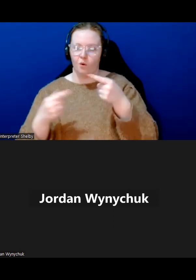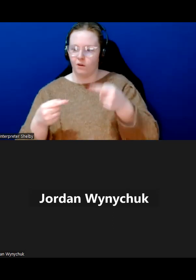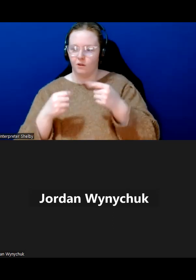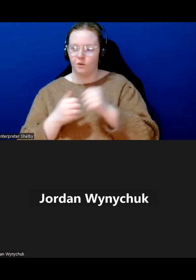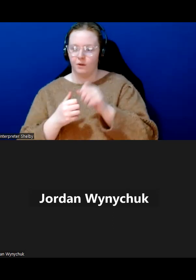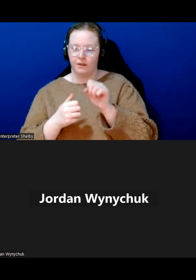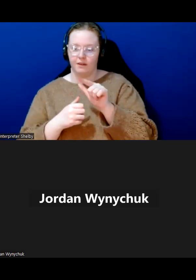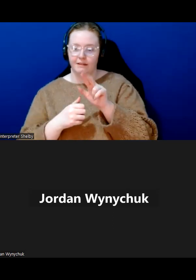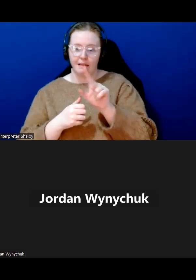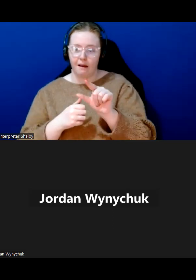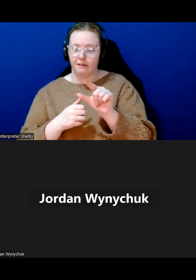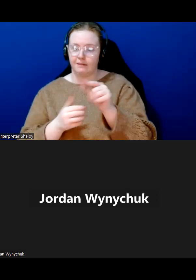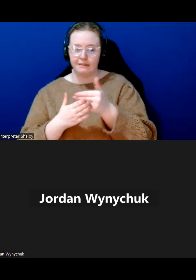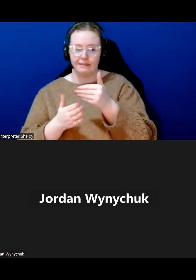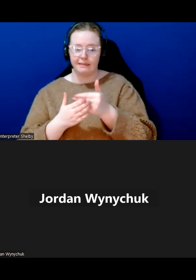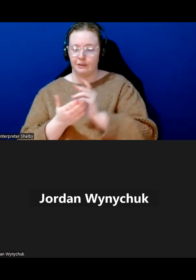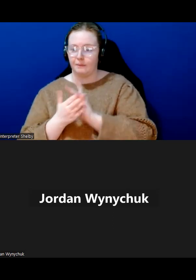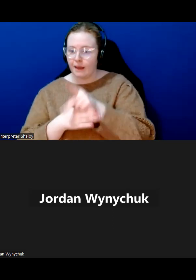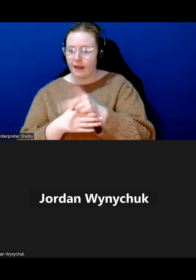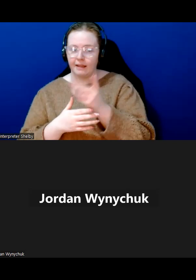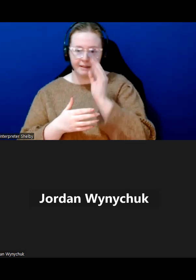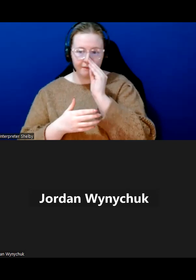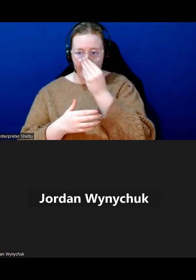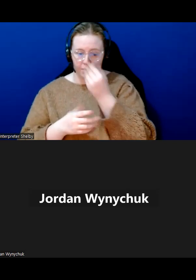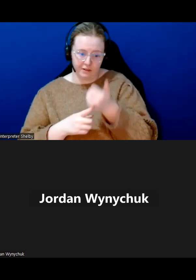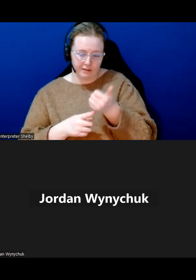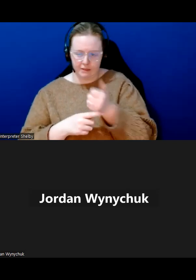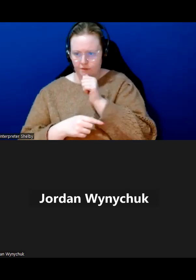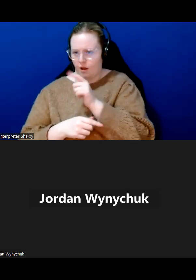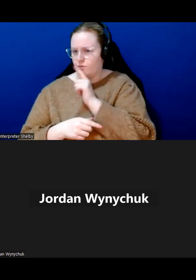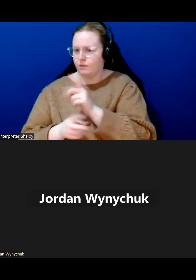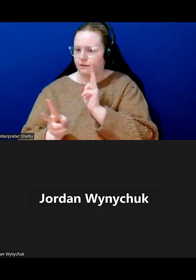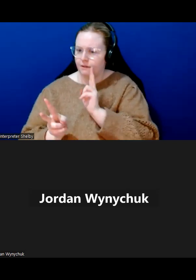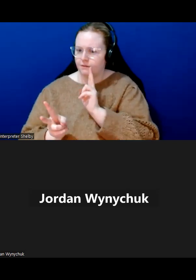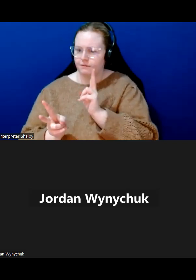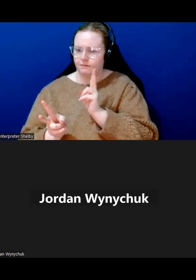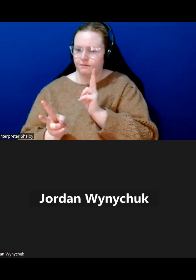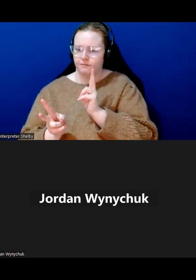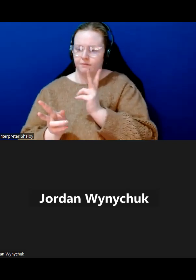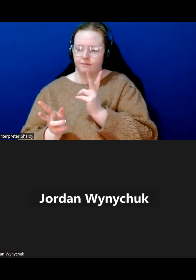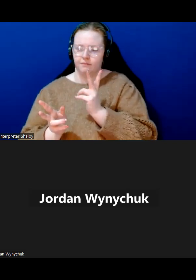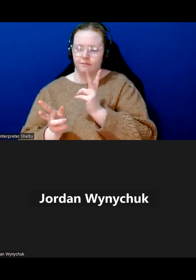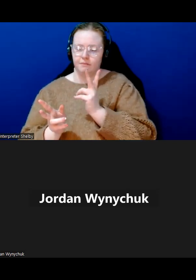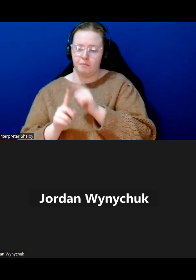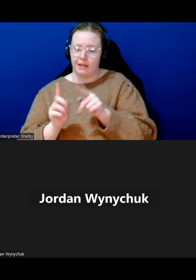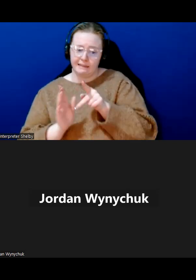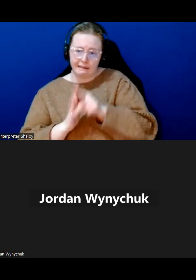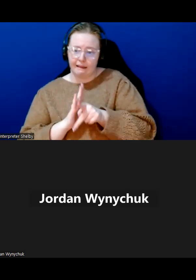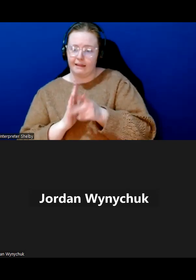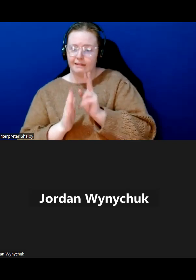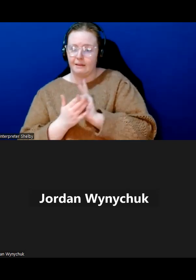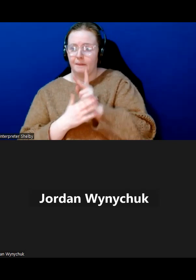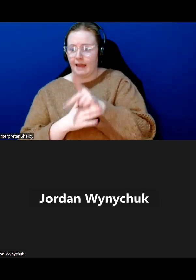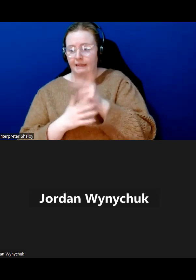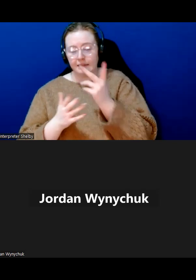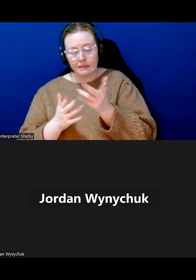around my plants. Just, my flowering plants, not so much that, I could eat them, but still, no, it is killing the plants. So this is definitely